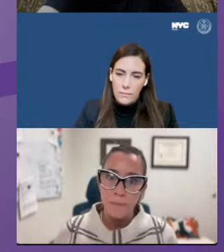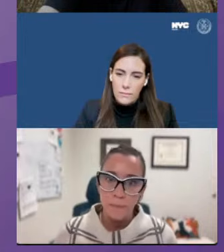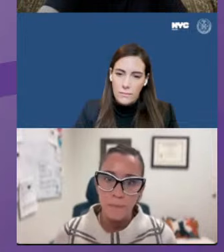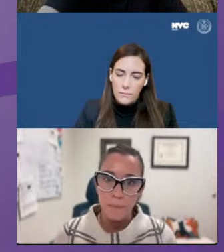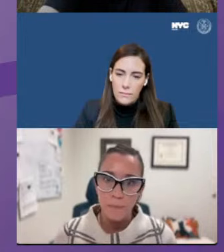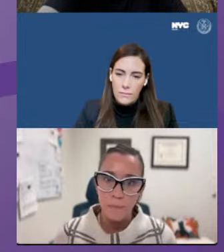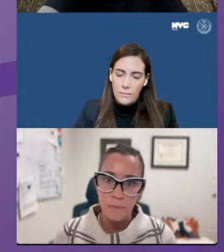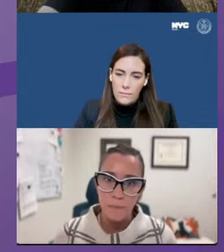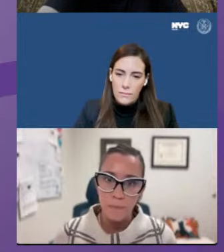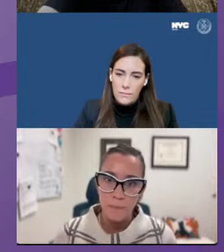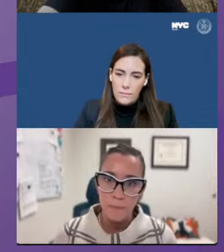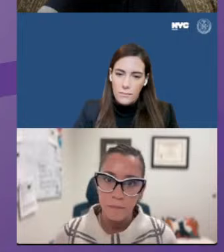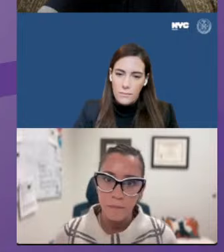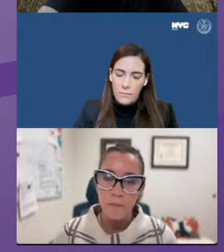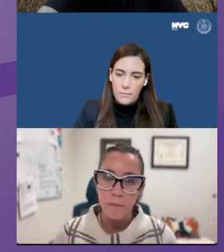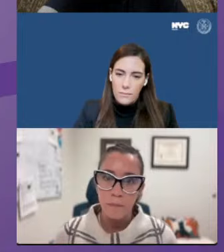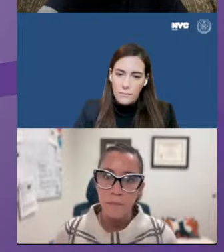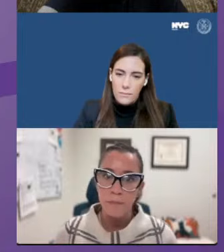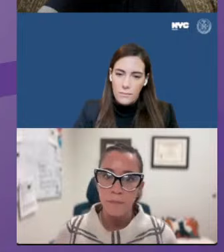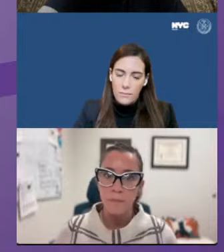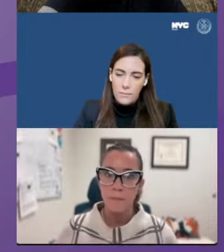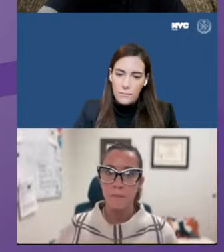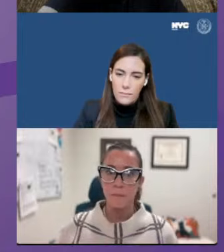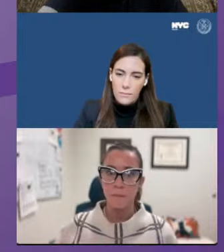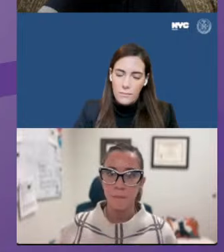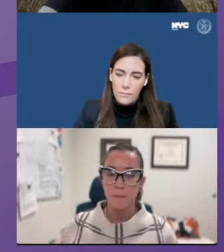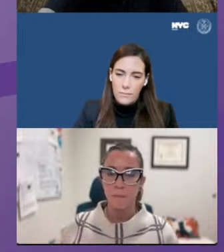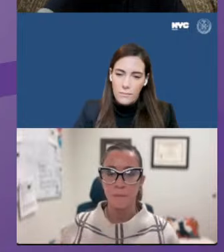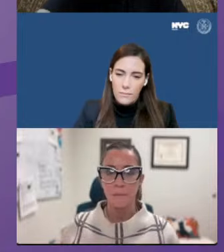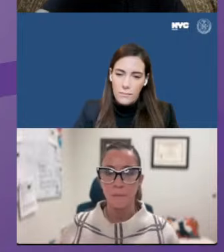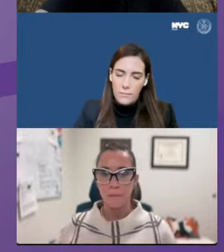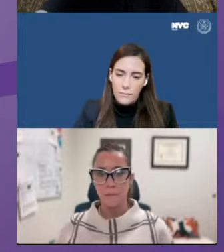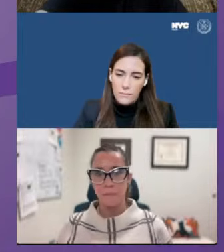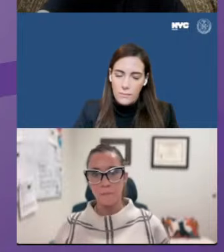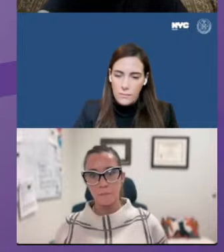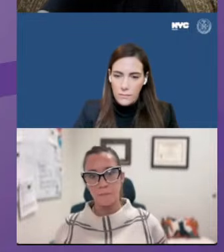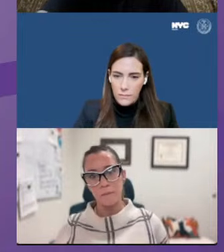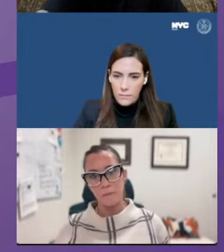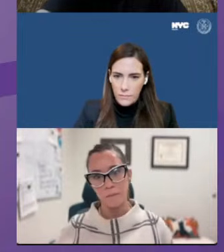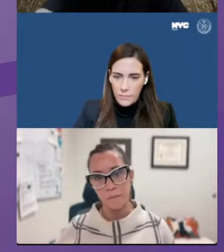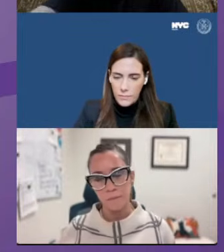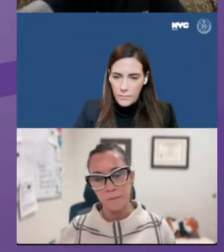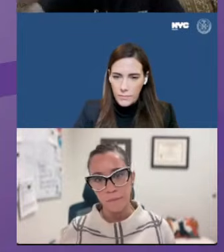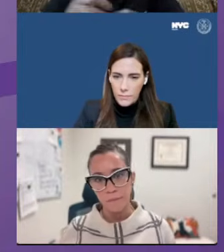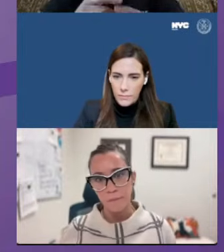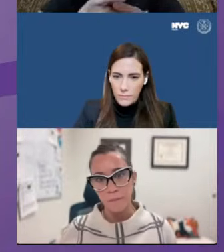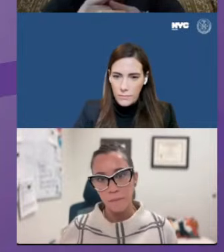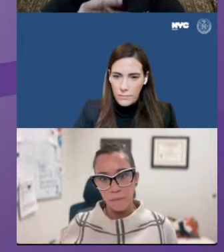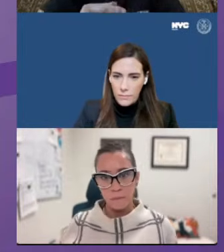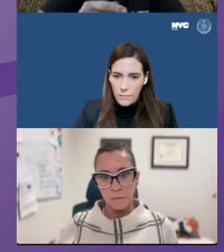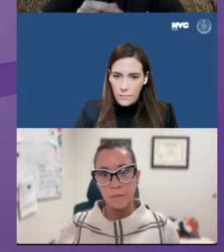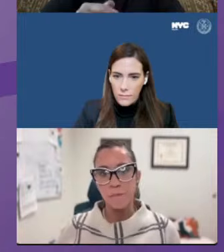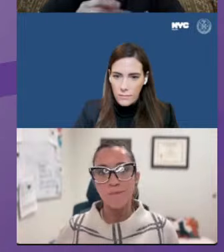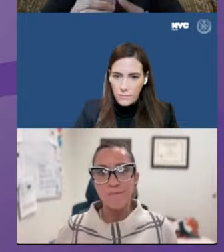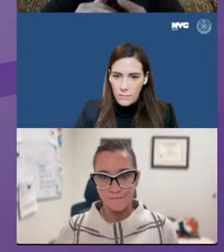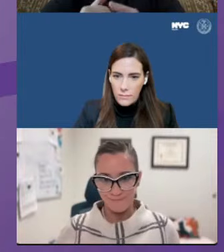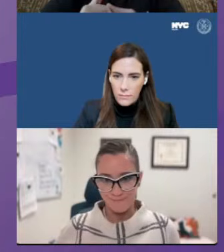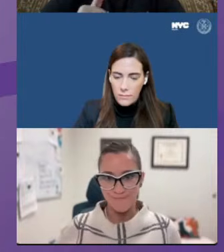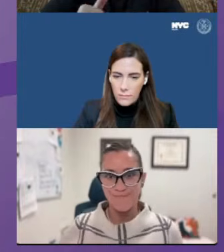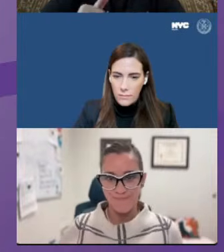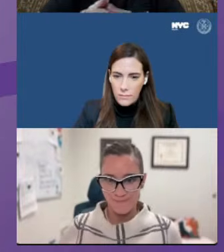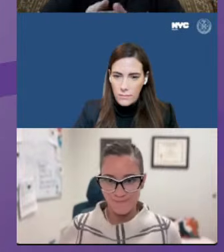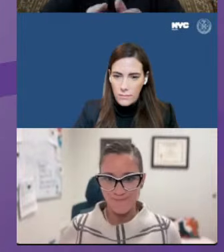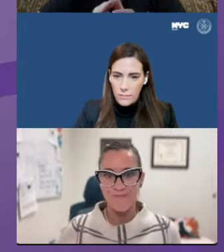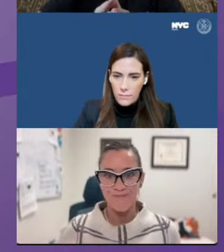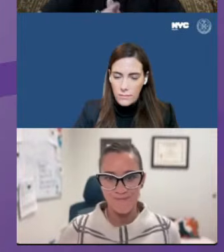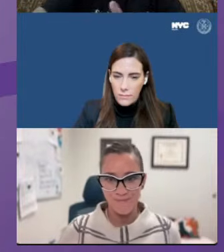be true in everyone. So the first thing I want to say is I don't think that this is going to be an explanation for every case